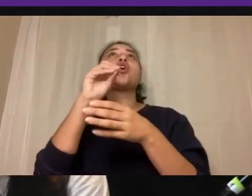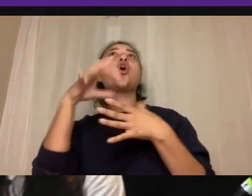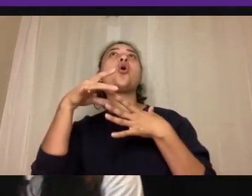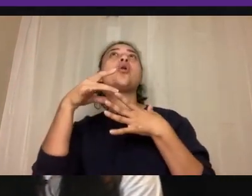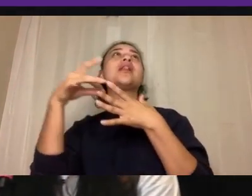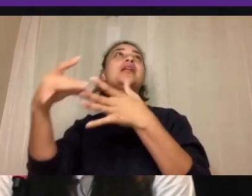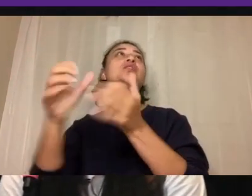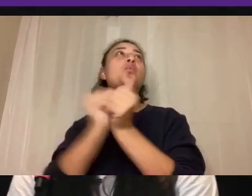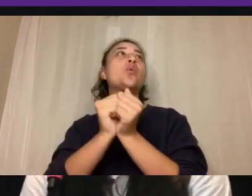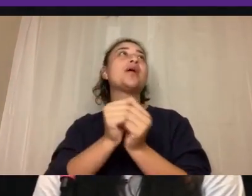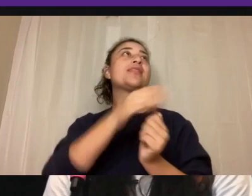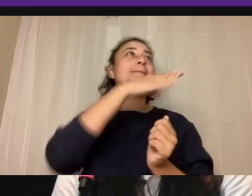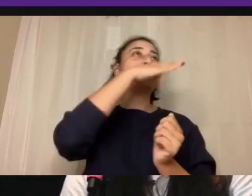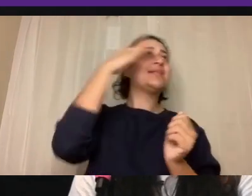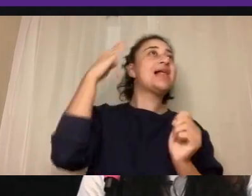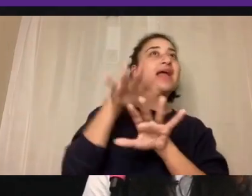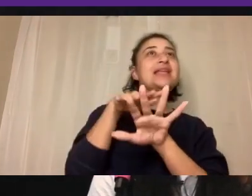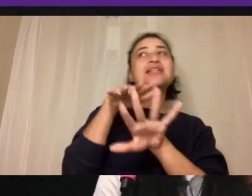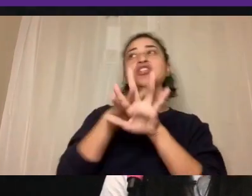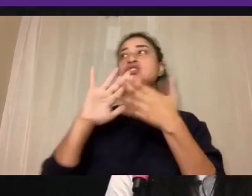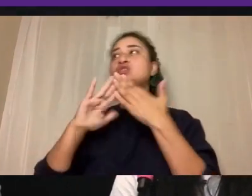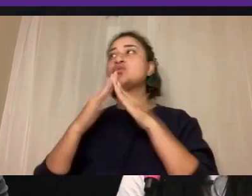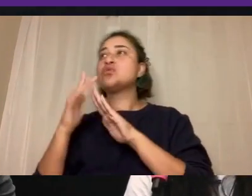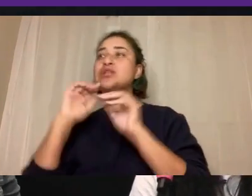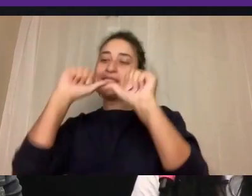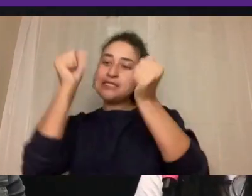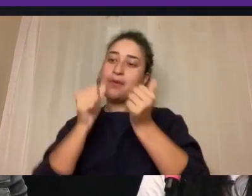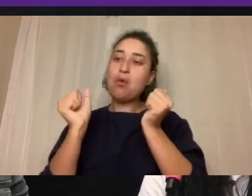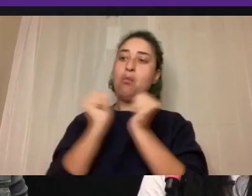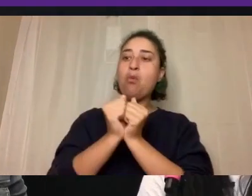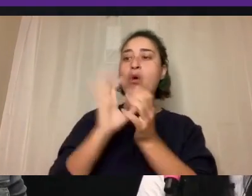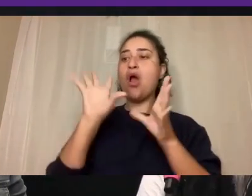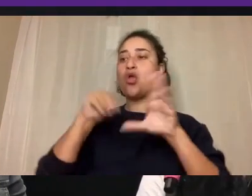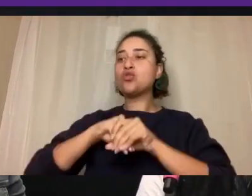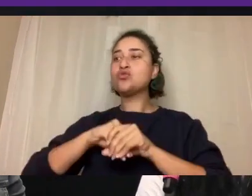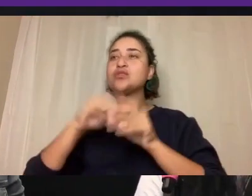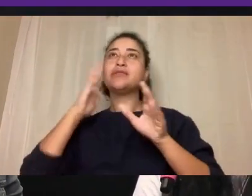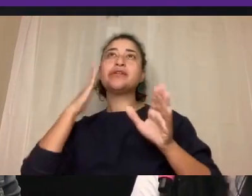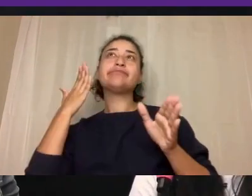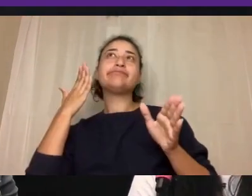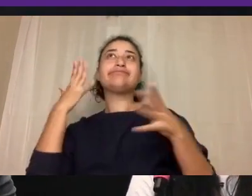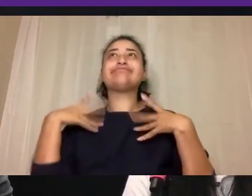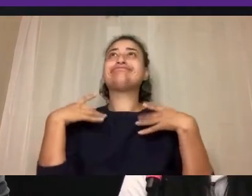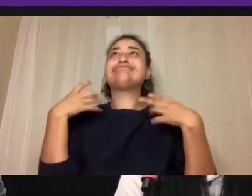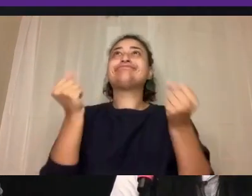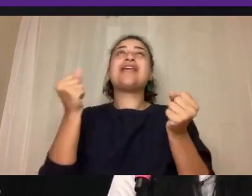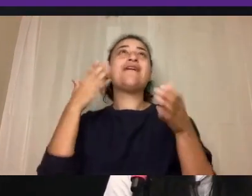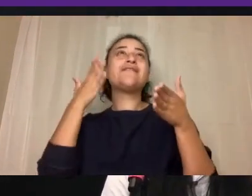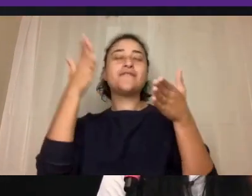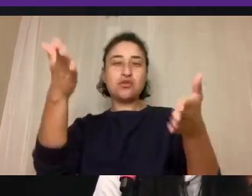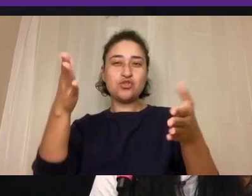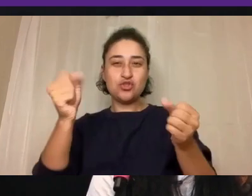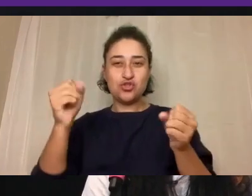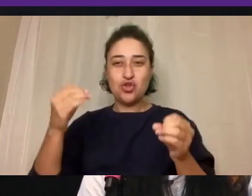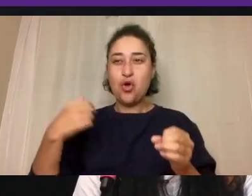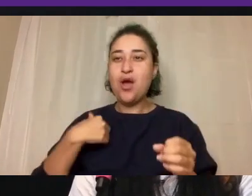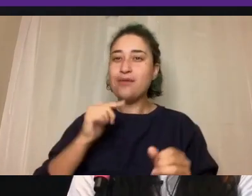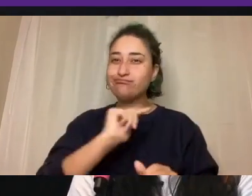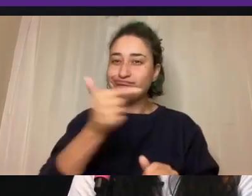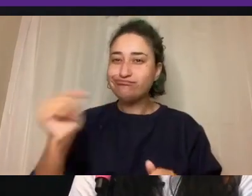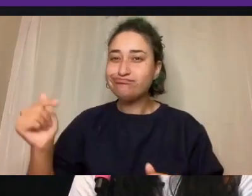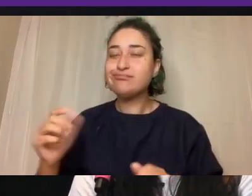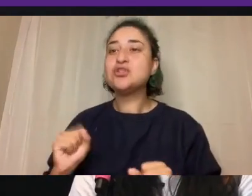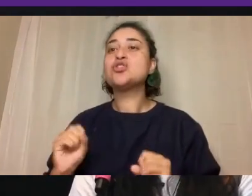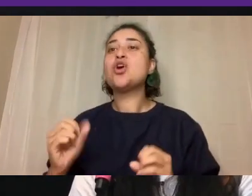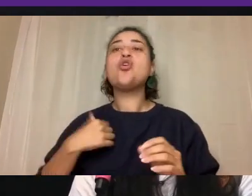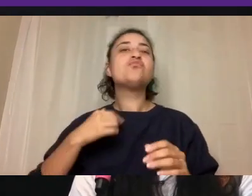communities shaping a more and inclusive and thriving futures. And Federico, I'm going to come back to you, so just be noodling on that just a bit. So I'll turn it over to either one of you to start.